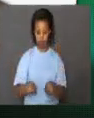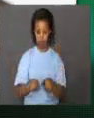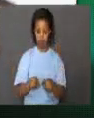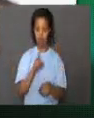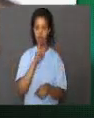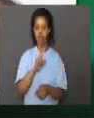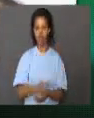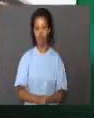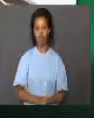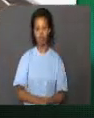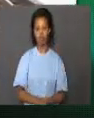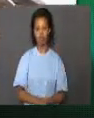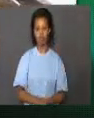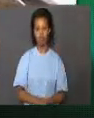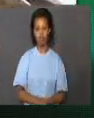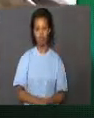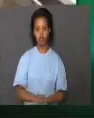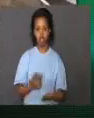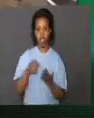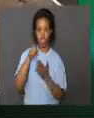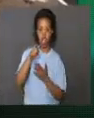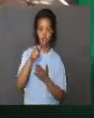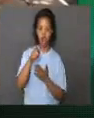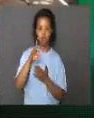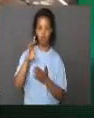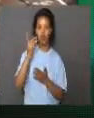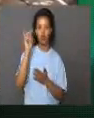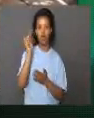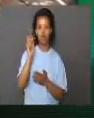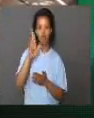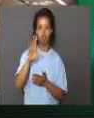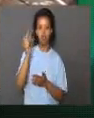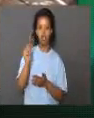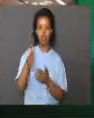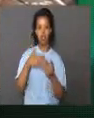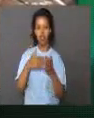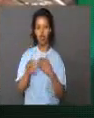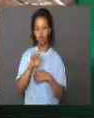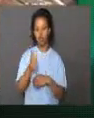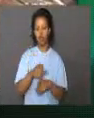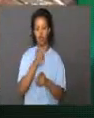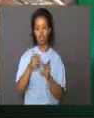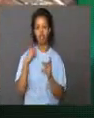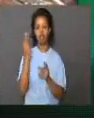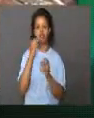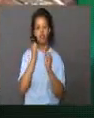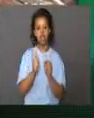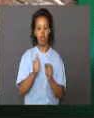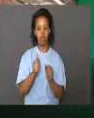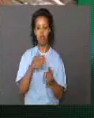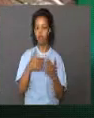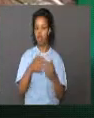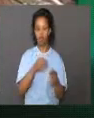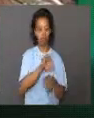frame. The quadrats are placed randomly in an area, and then